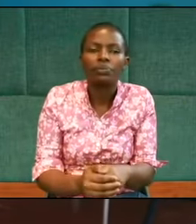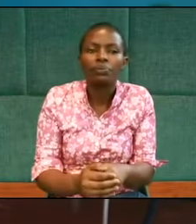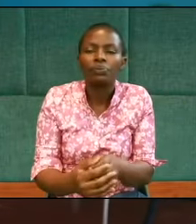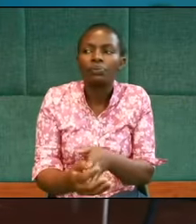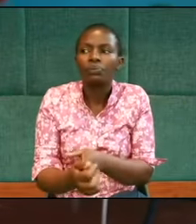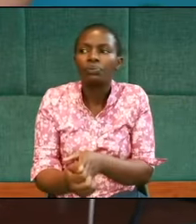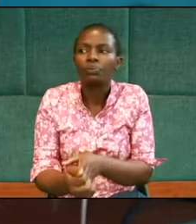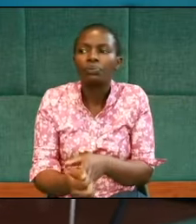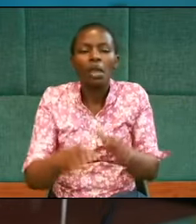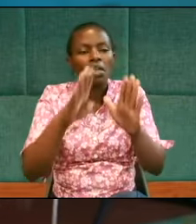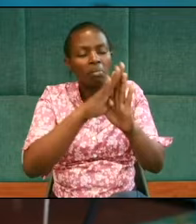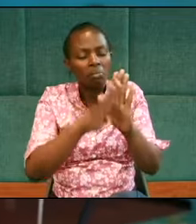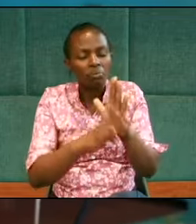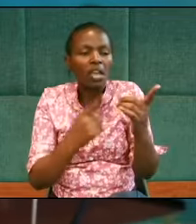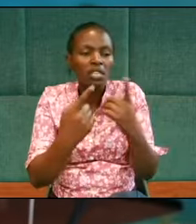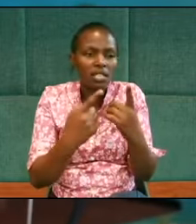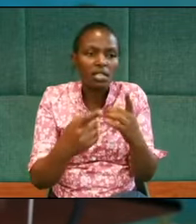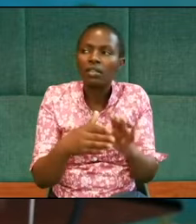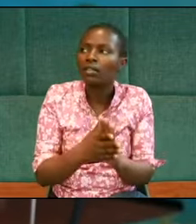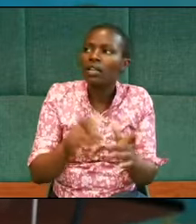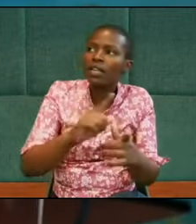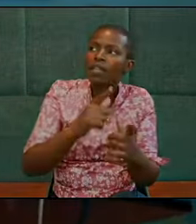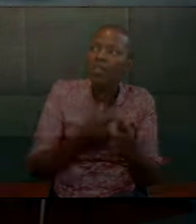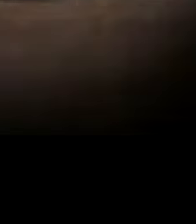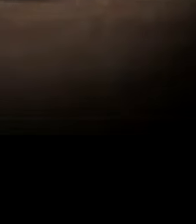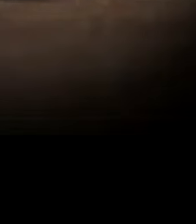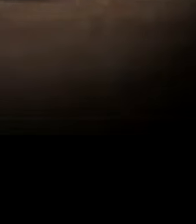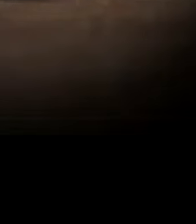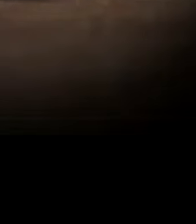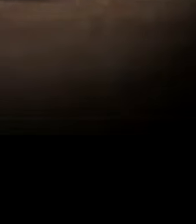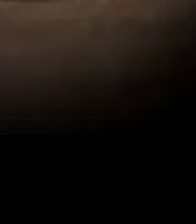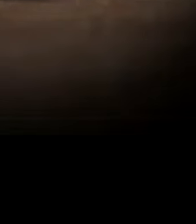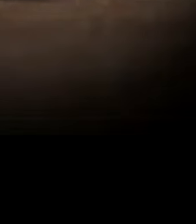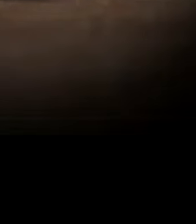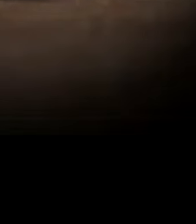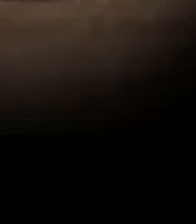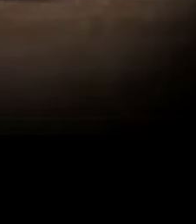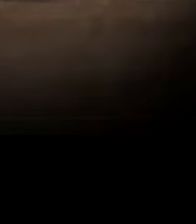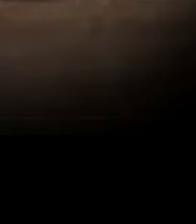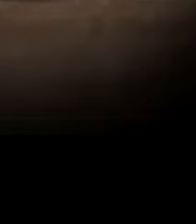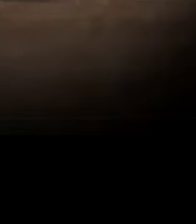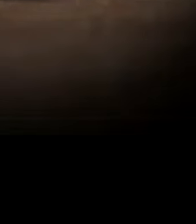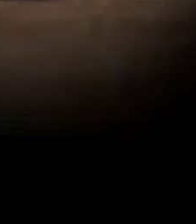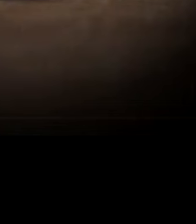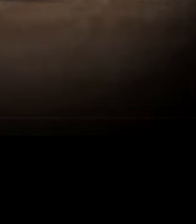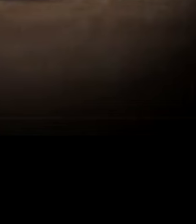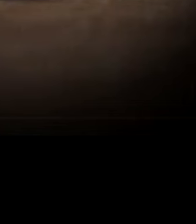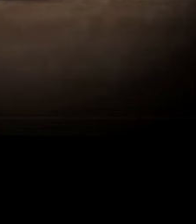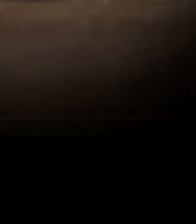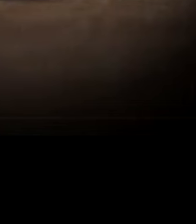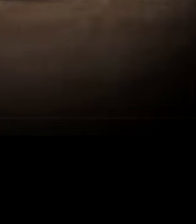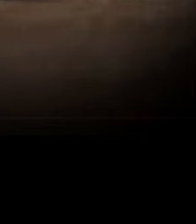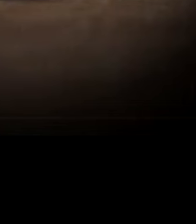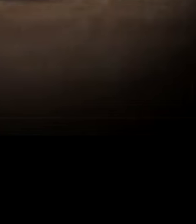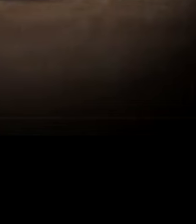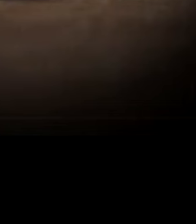back to it. The Bible says, "Then God saw everything that he had made,